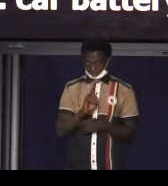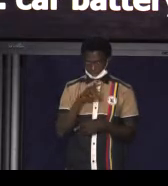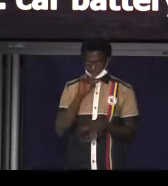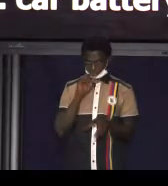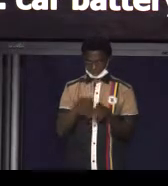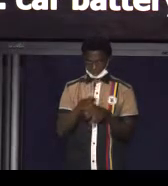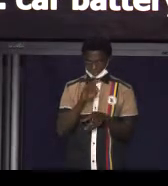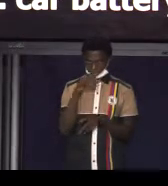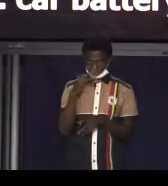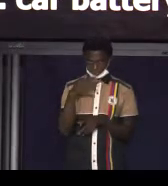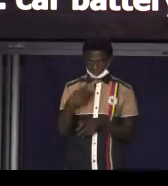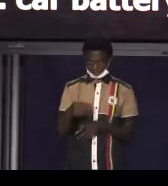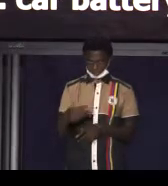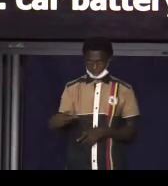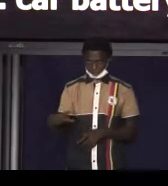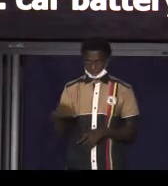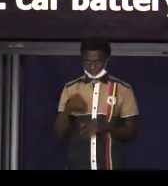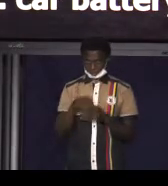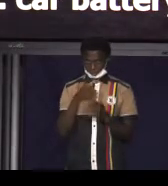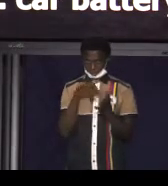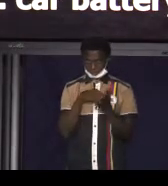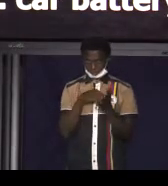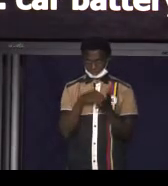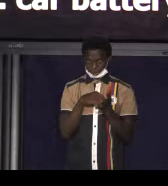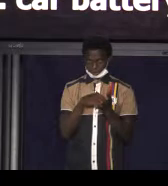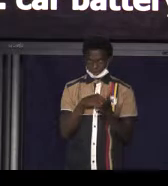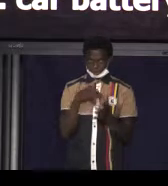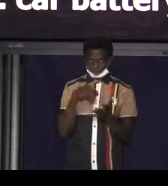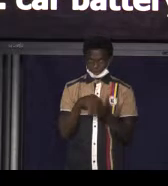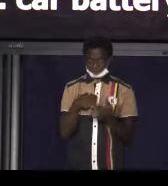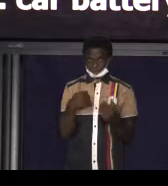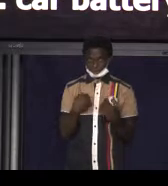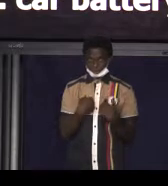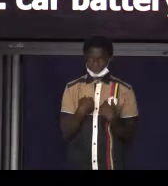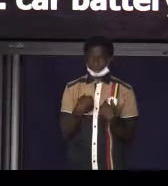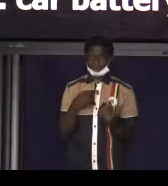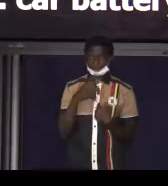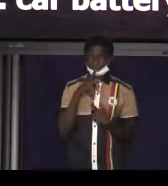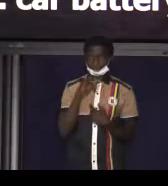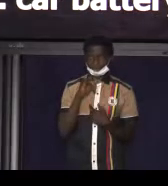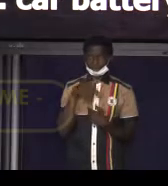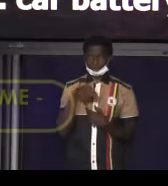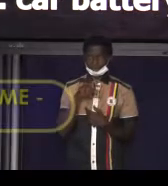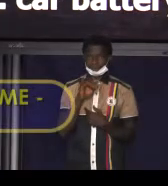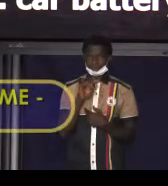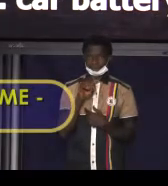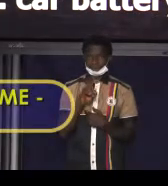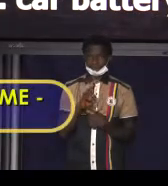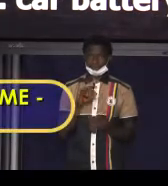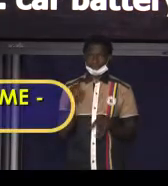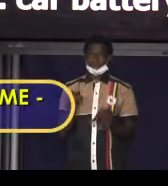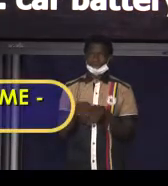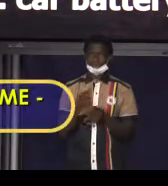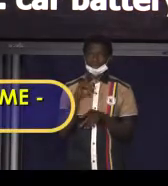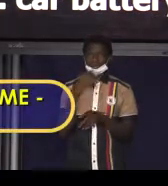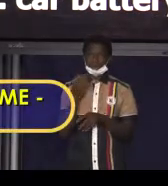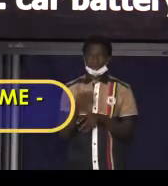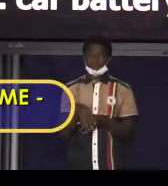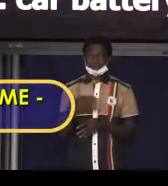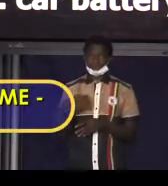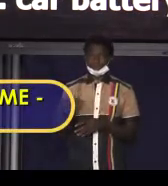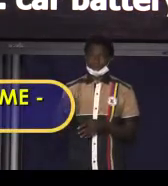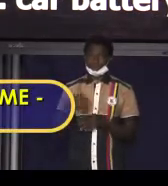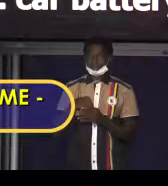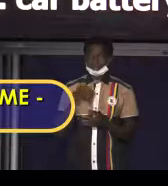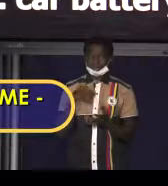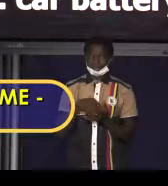materials contained in it. Wet cell is a cell or battery that has liquid as one of the materials contained